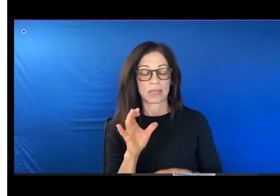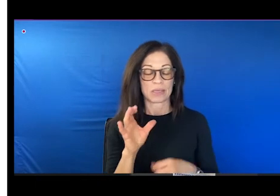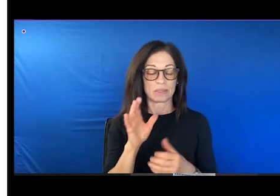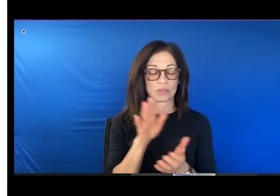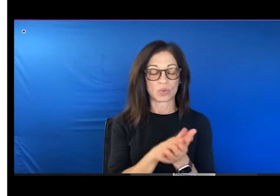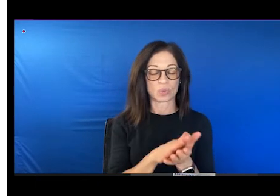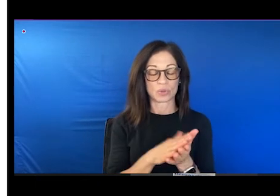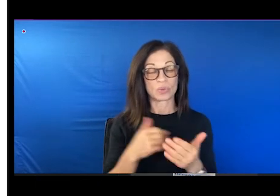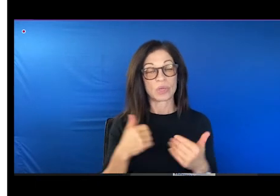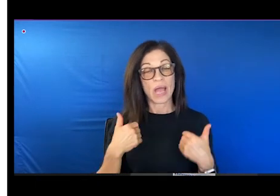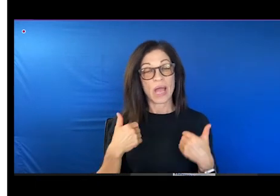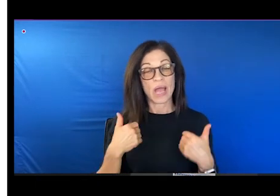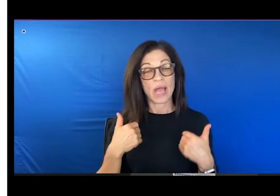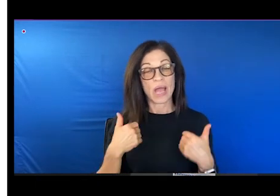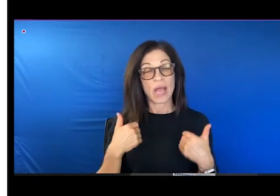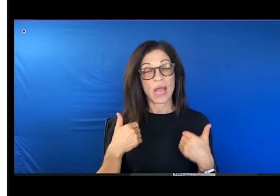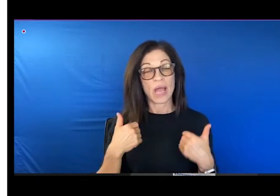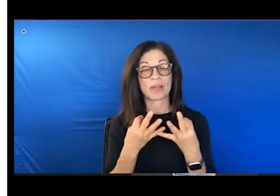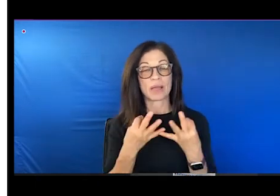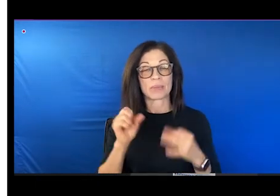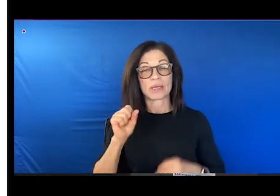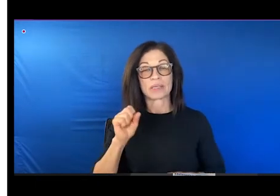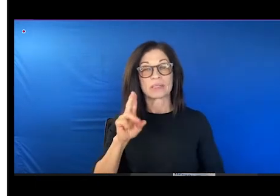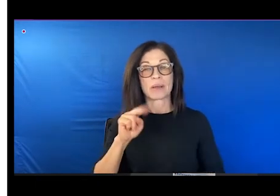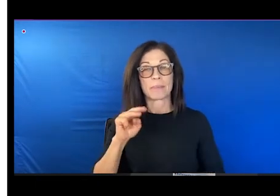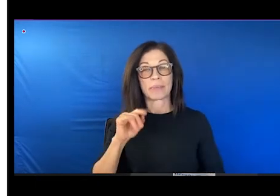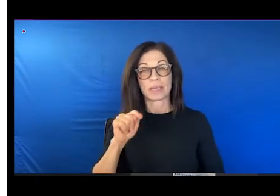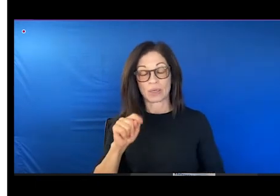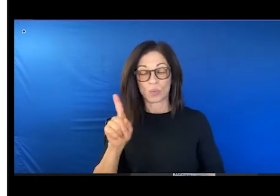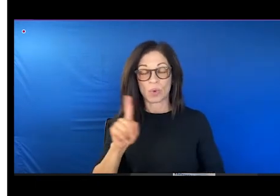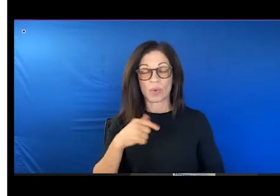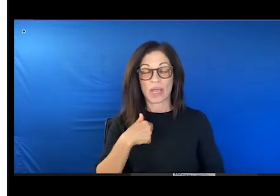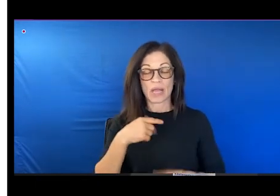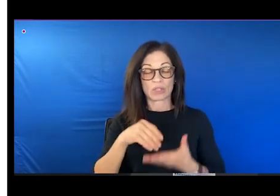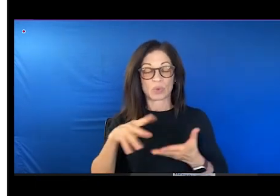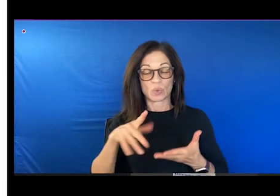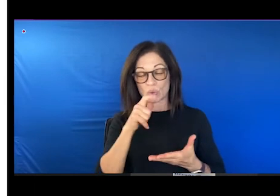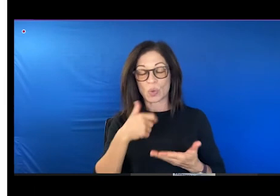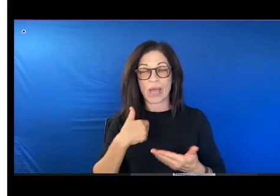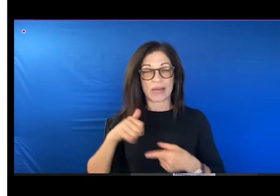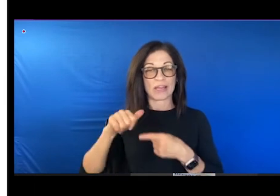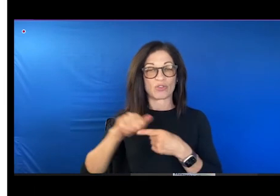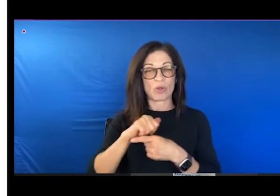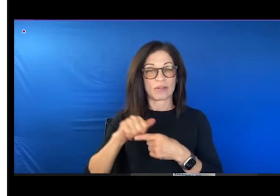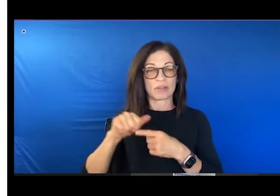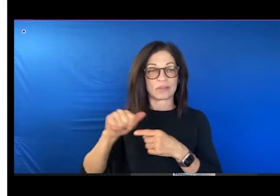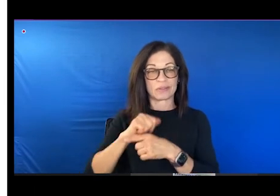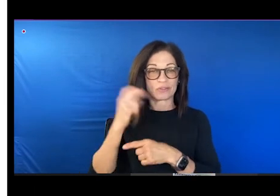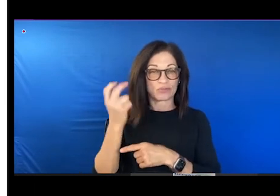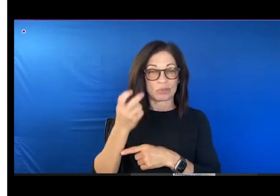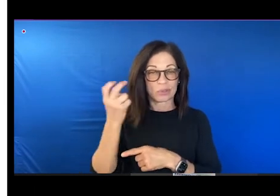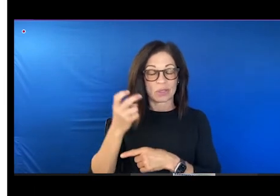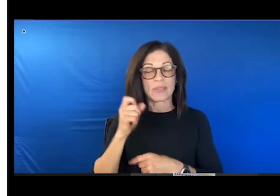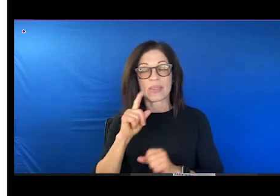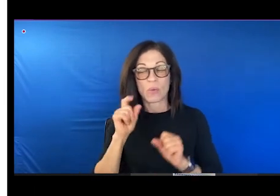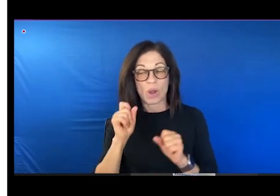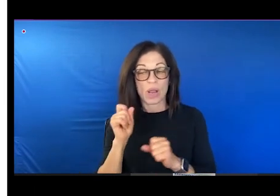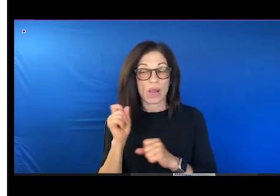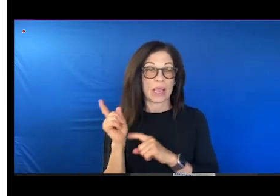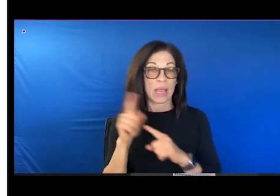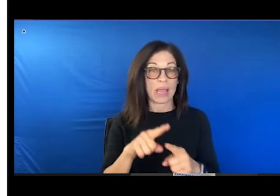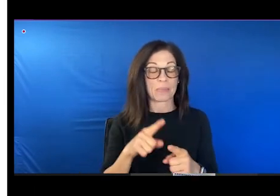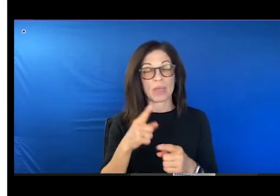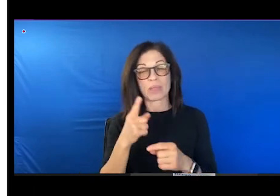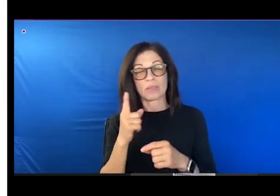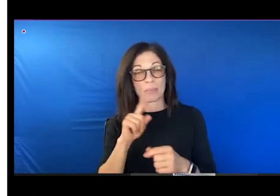We had a student family summit where we brought in students who had been travel trained and were traveling independently and were